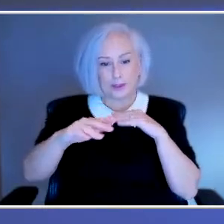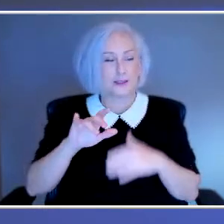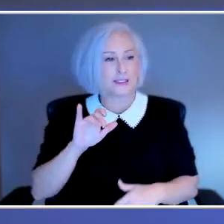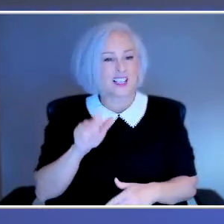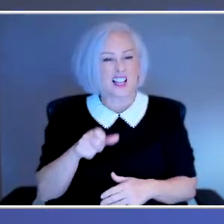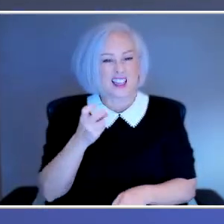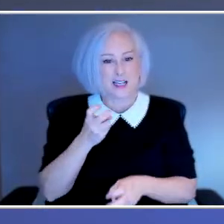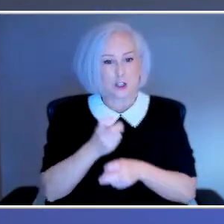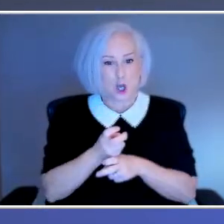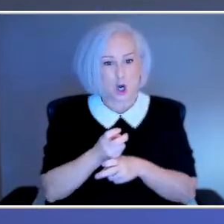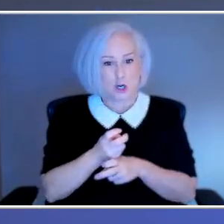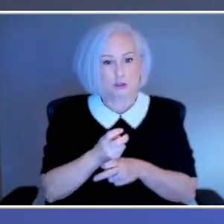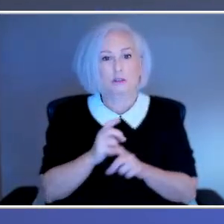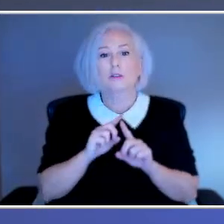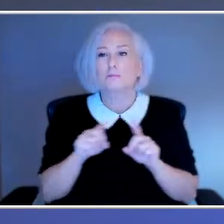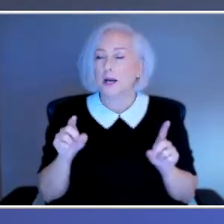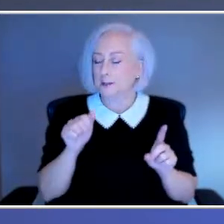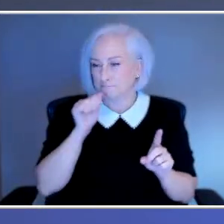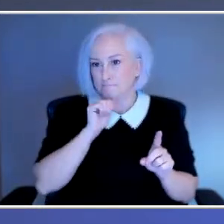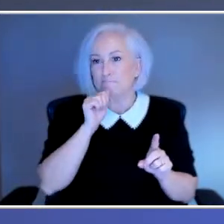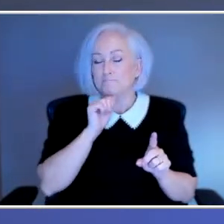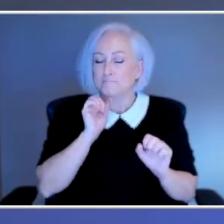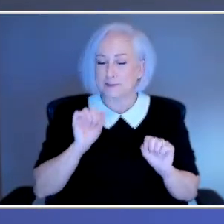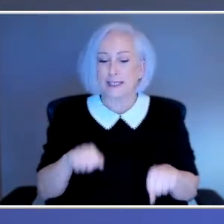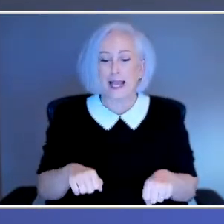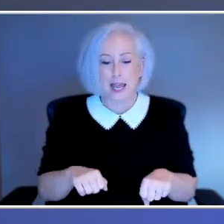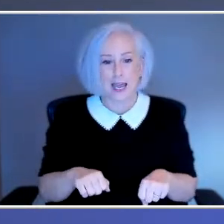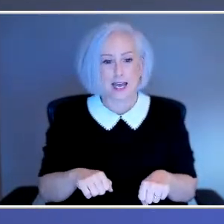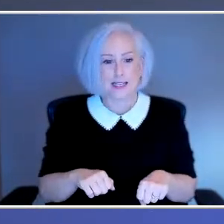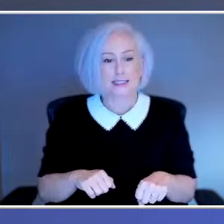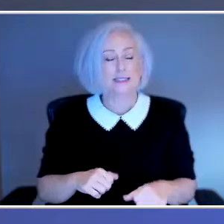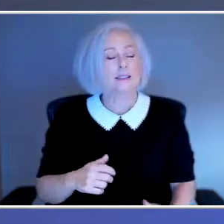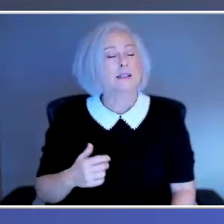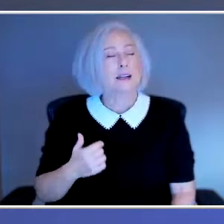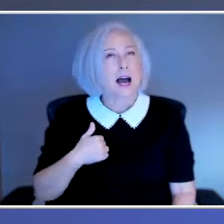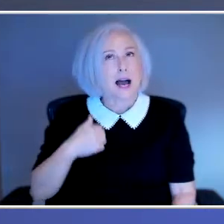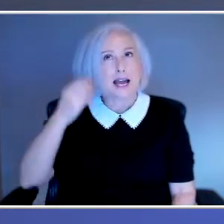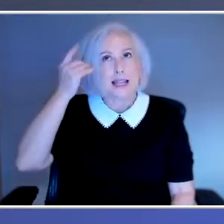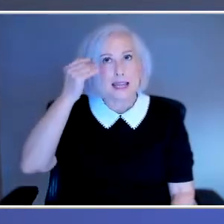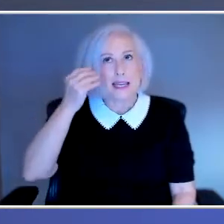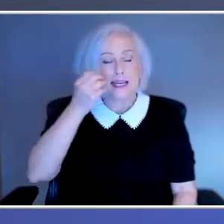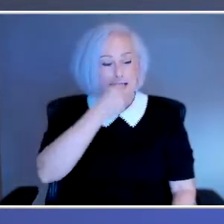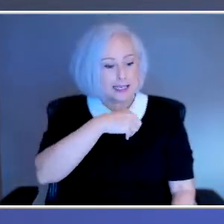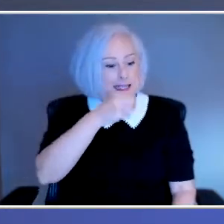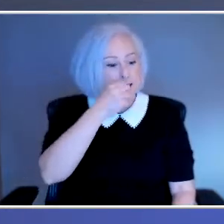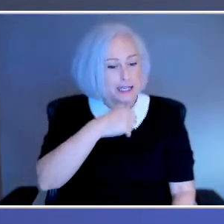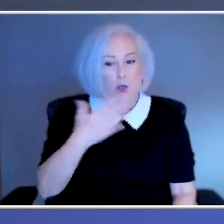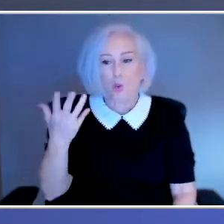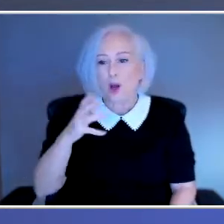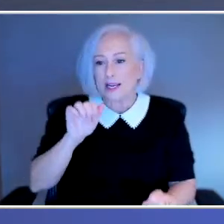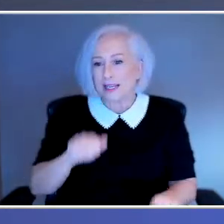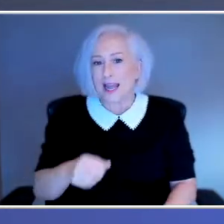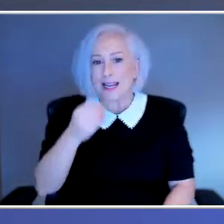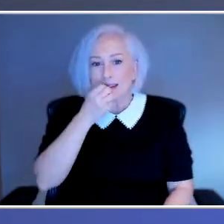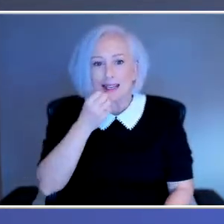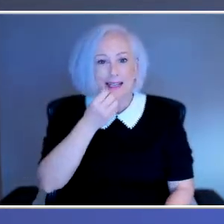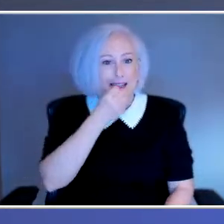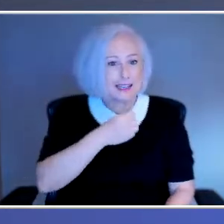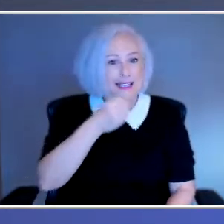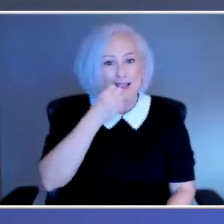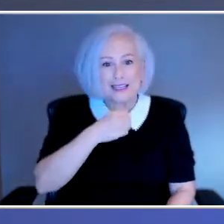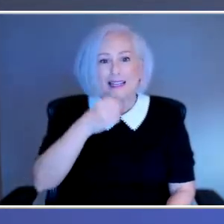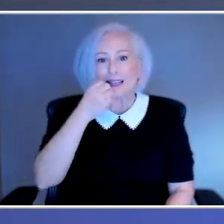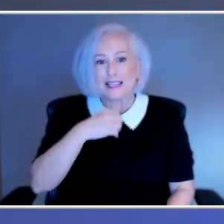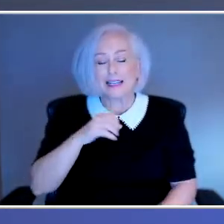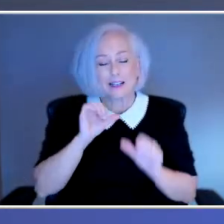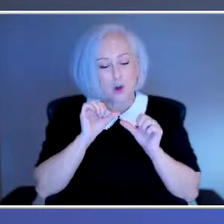managed to get through it, and it's all I keep thinking is eating. What am I going to eat? It's constant of eating. So I eat